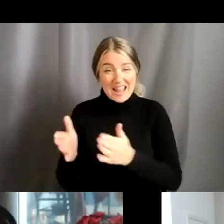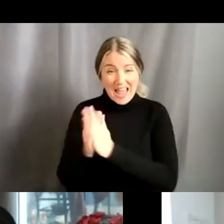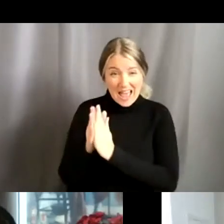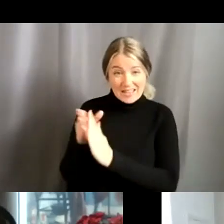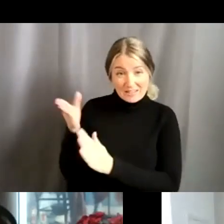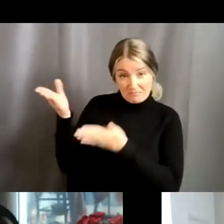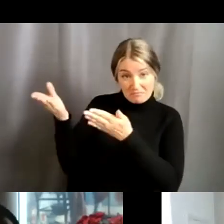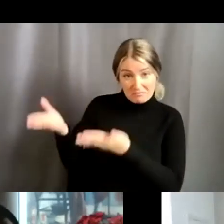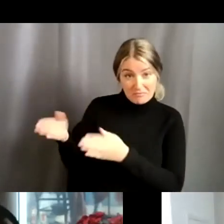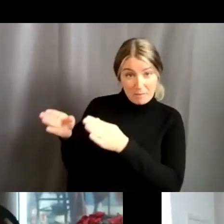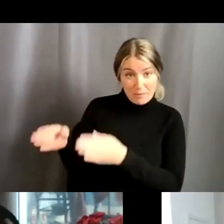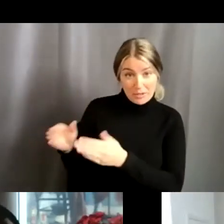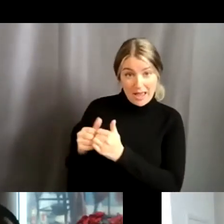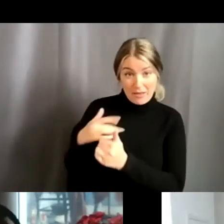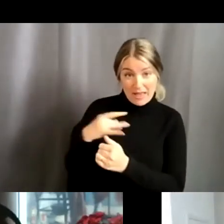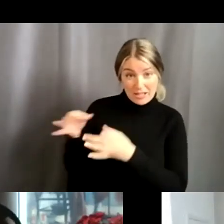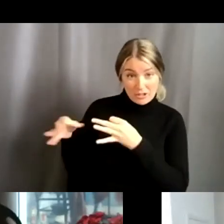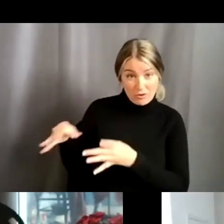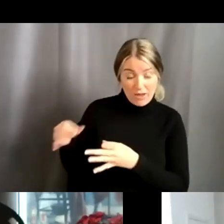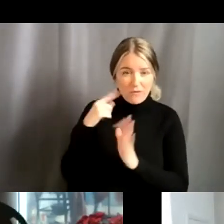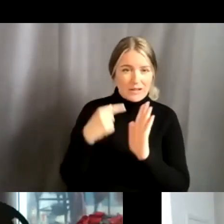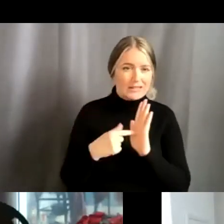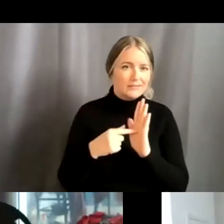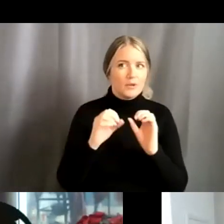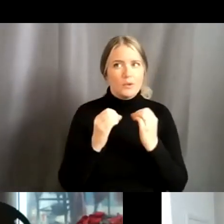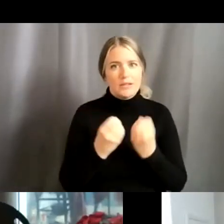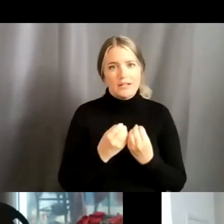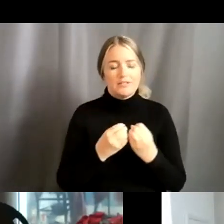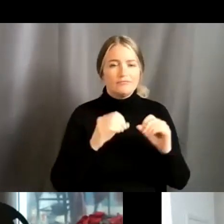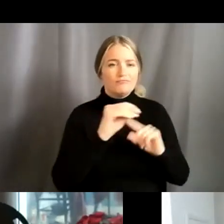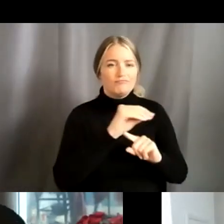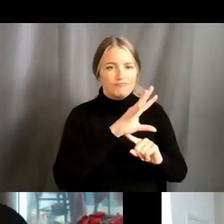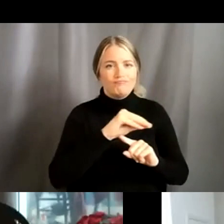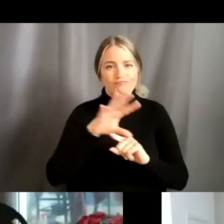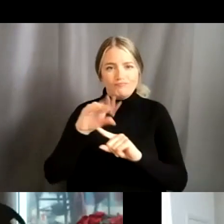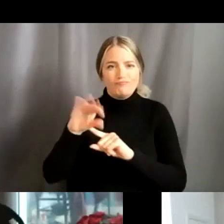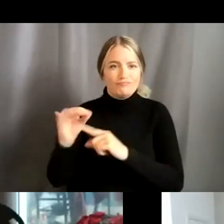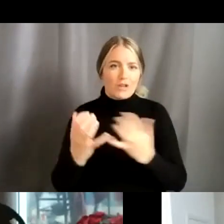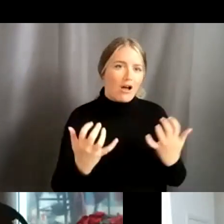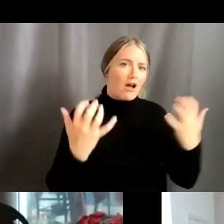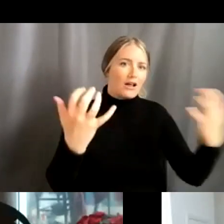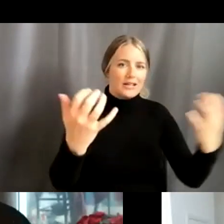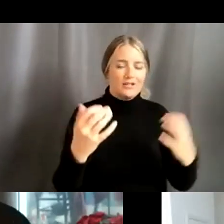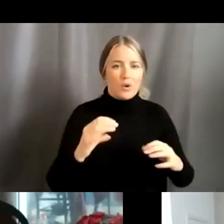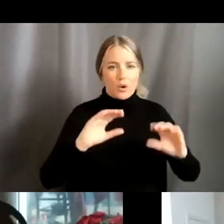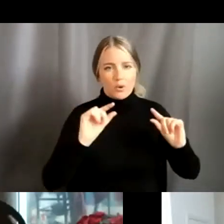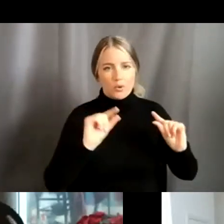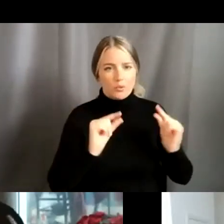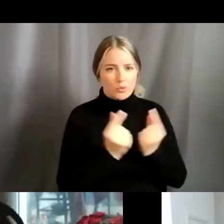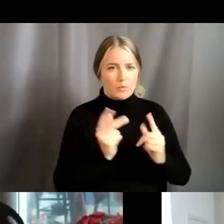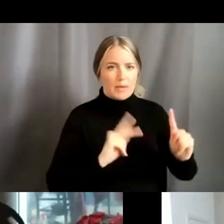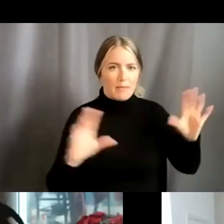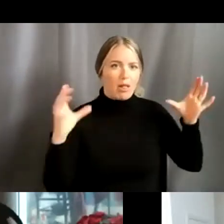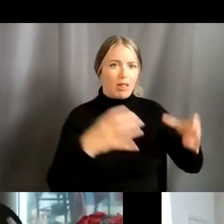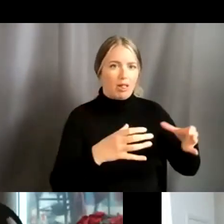like to be described? Like, for instance, an organization takes photos of an audience or a group of patrons, and then you post them on the